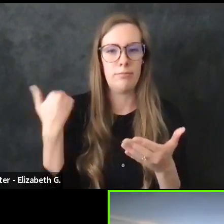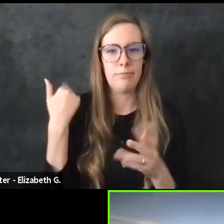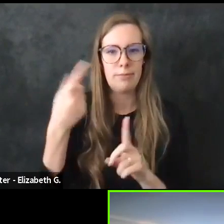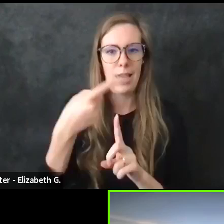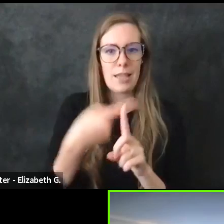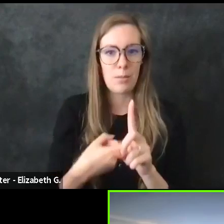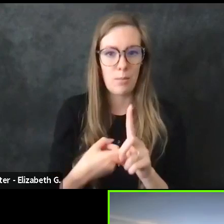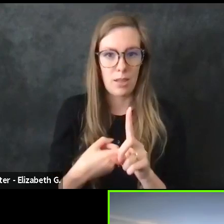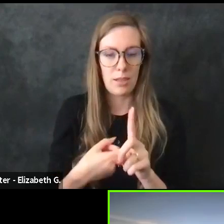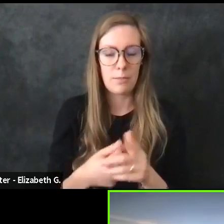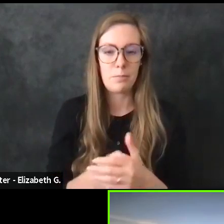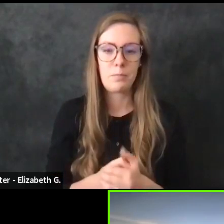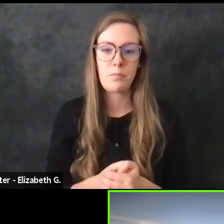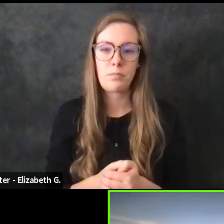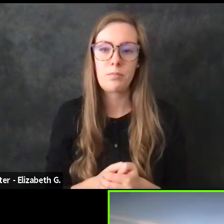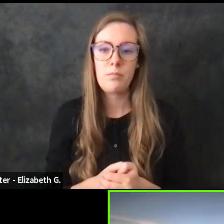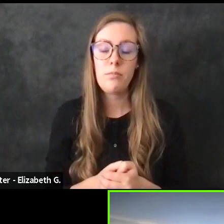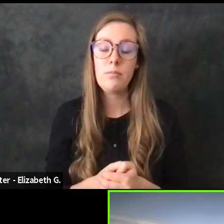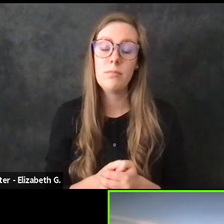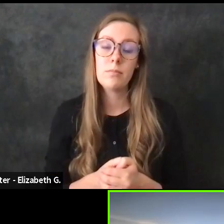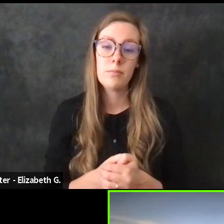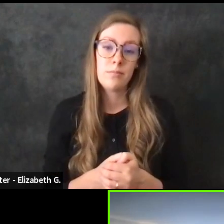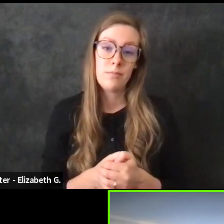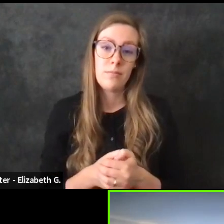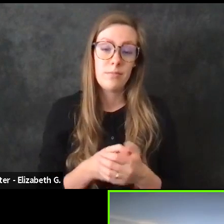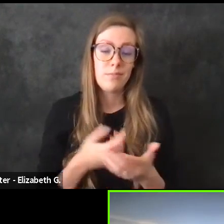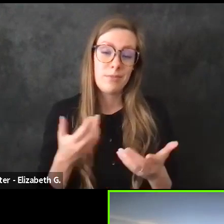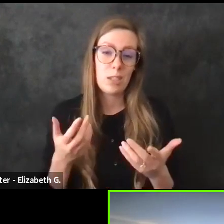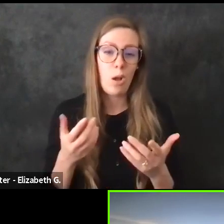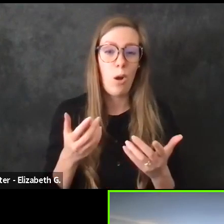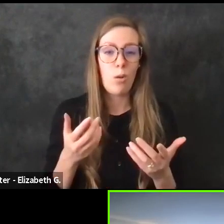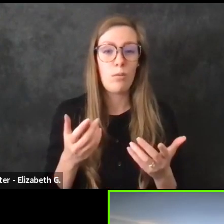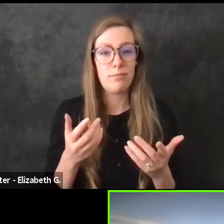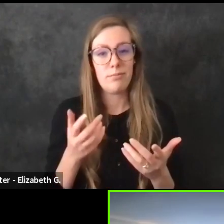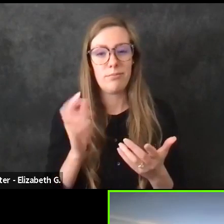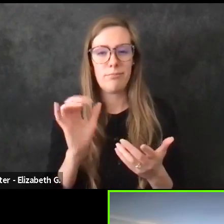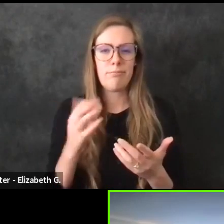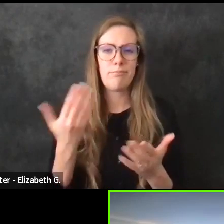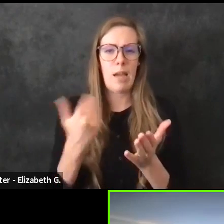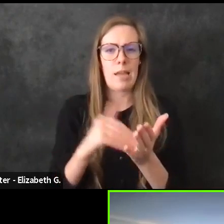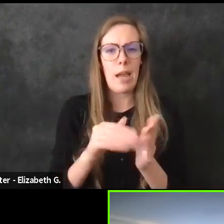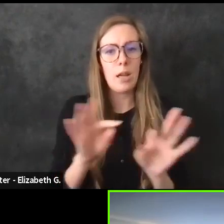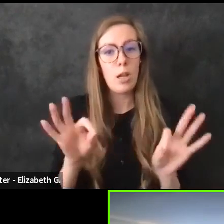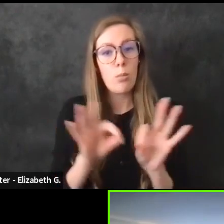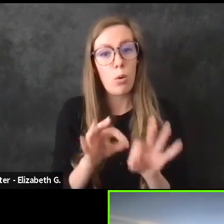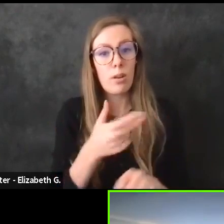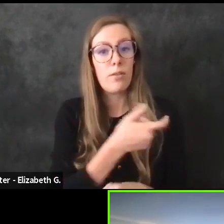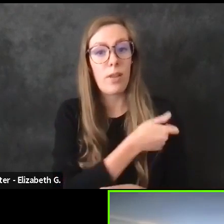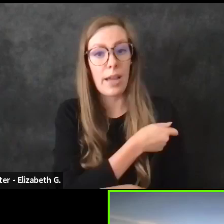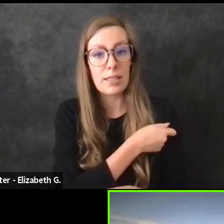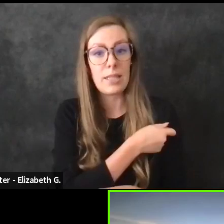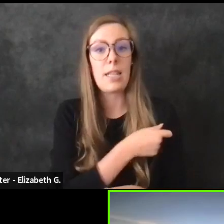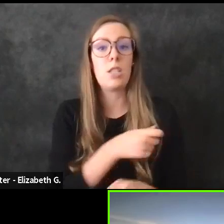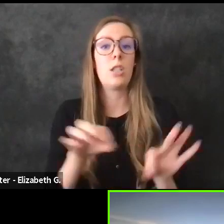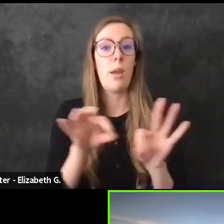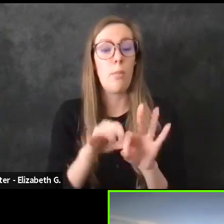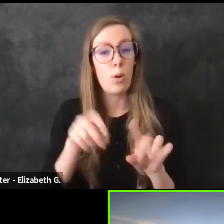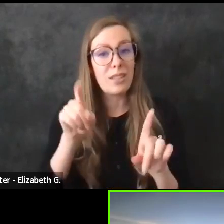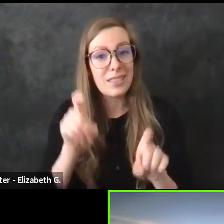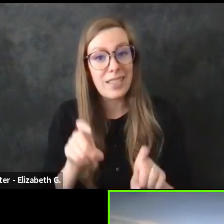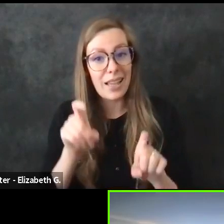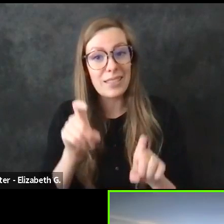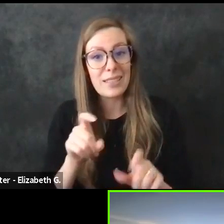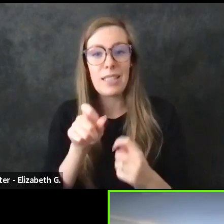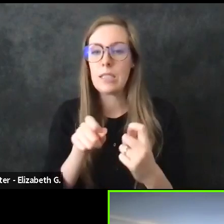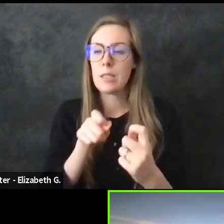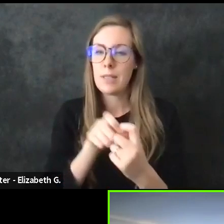from a month ago. This speaks volumes about the importance of getting vaccinated. It also shows the importance of testing, particularly